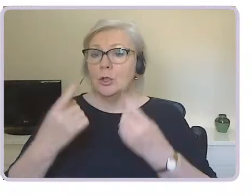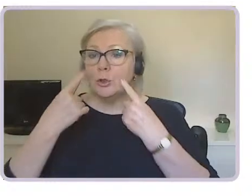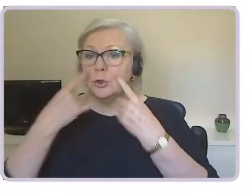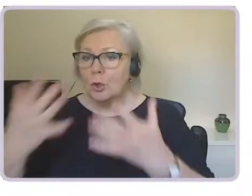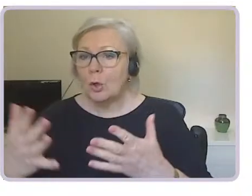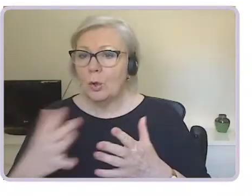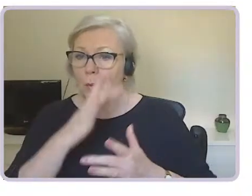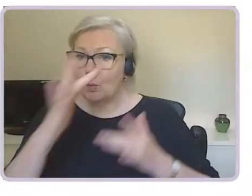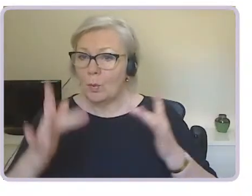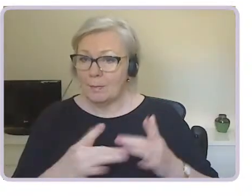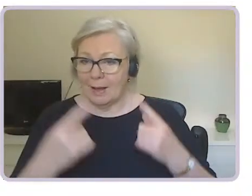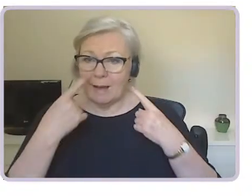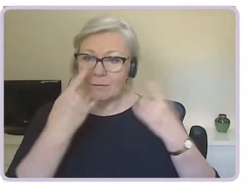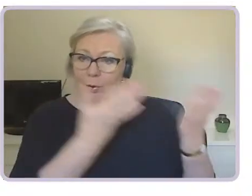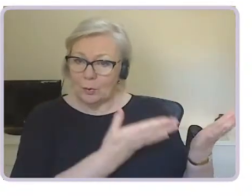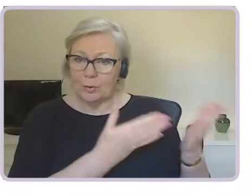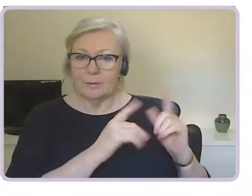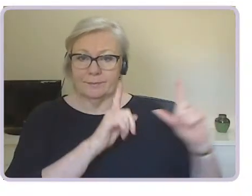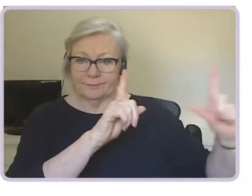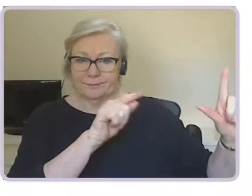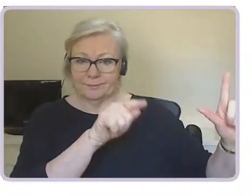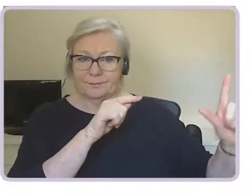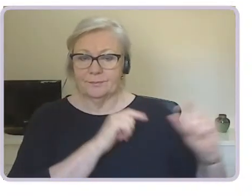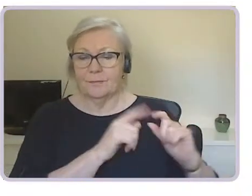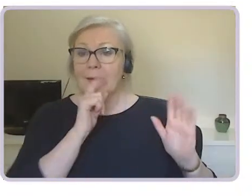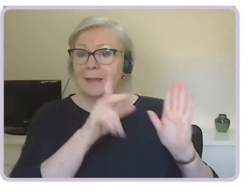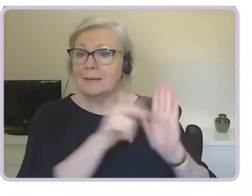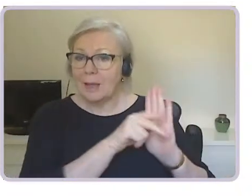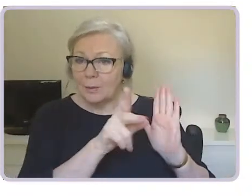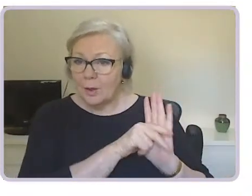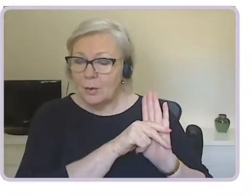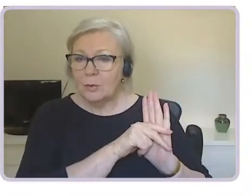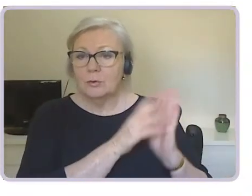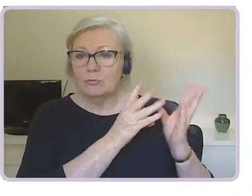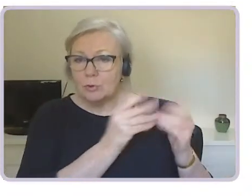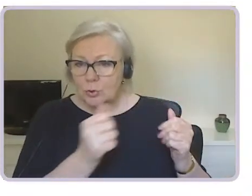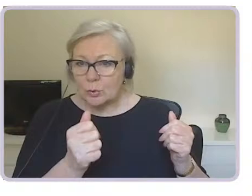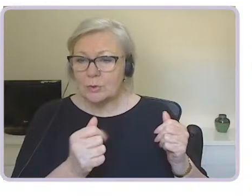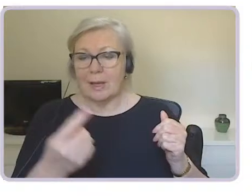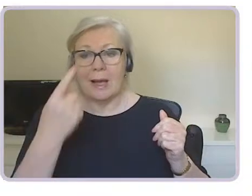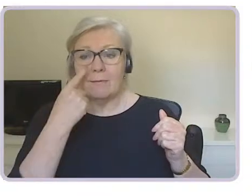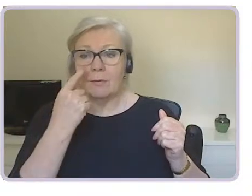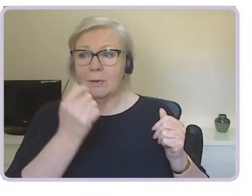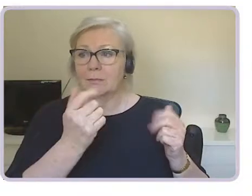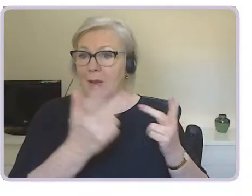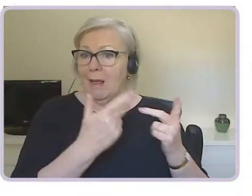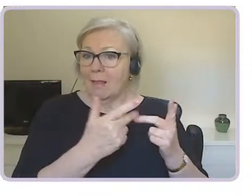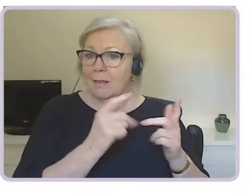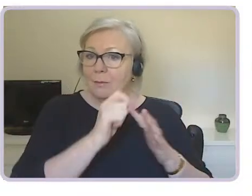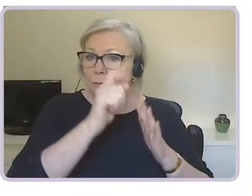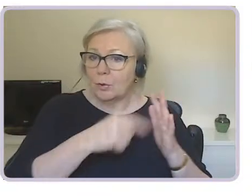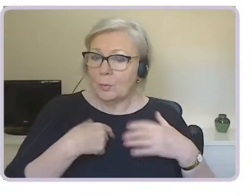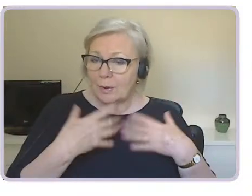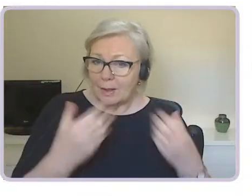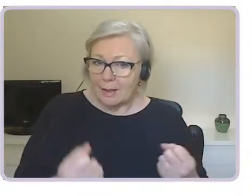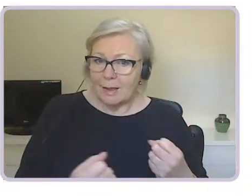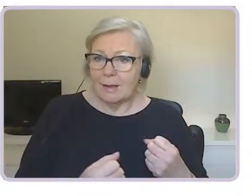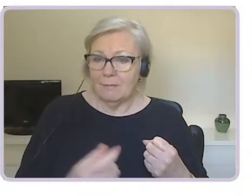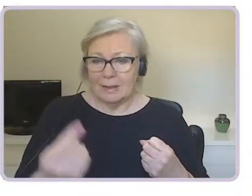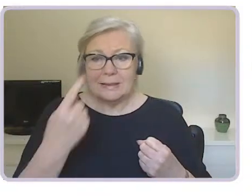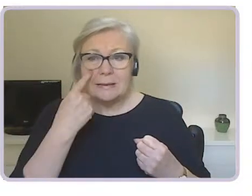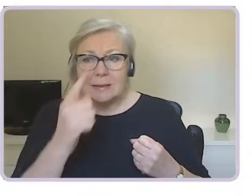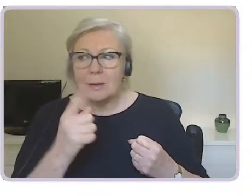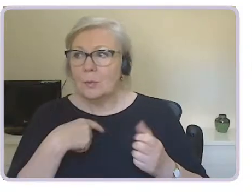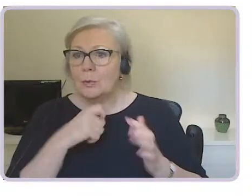and download these resources and have a look at our other projects and look in a bit more detail at some of the other things we've been doing in New South Wales,